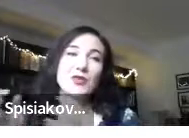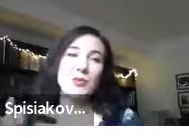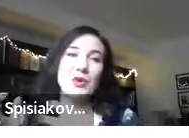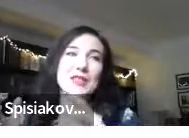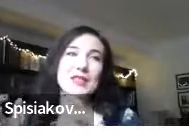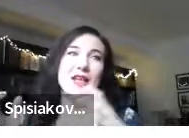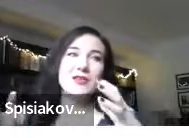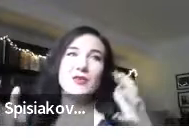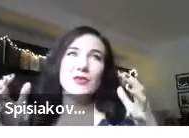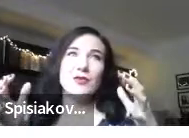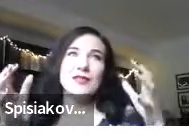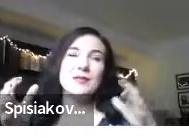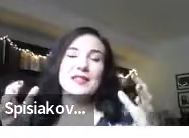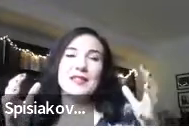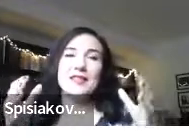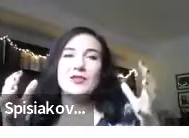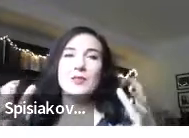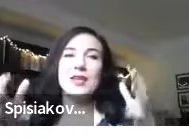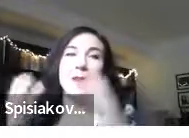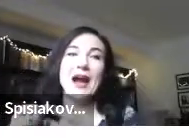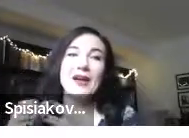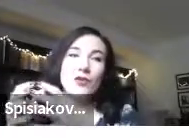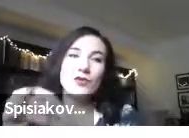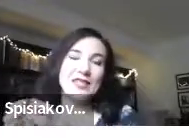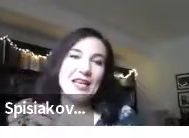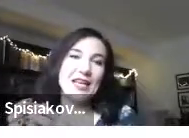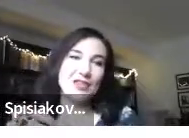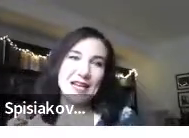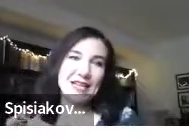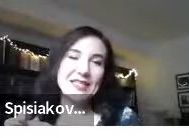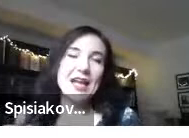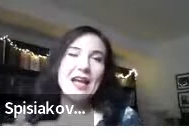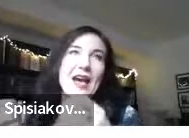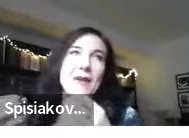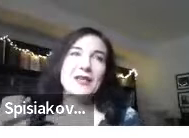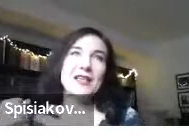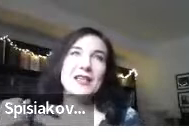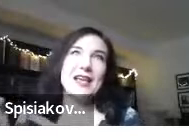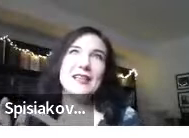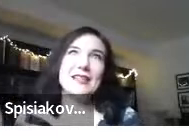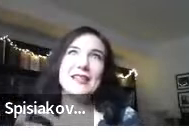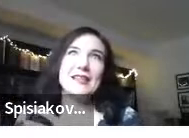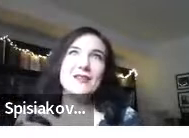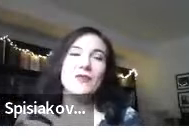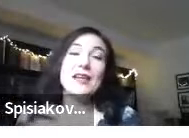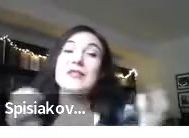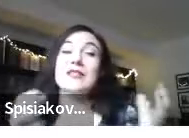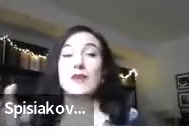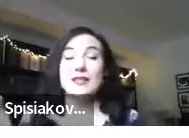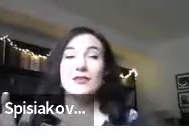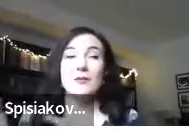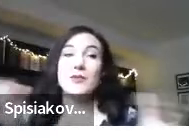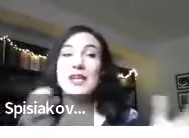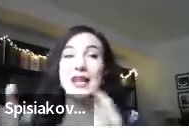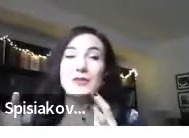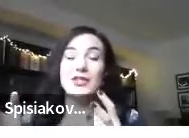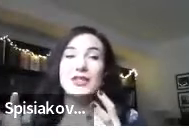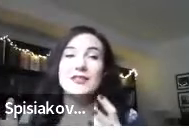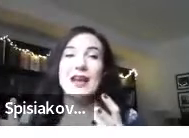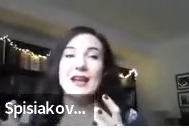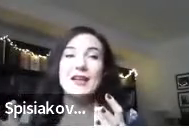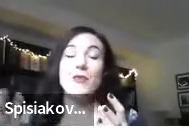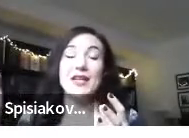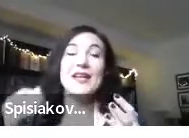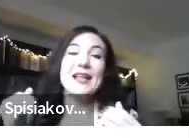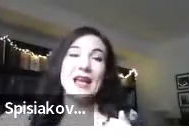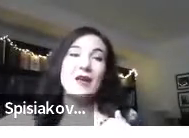much like to support sort of disability studies to be a part of translation studies, because I think that the sort of linguistic transfer between